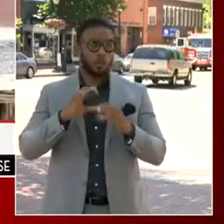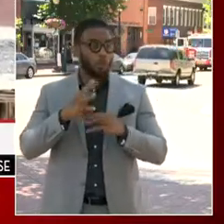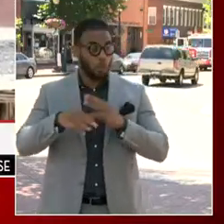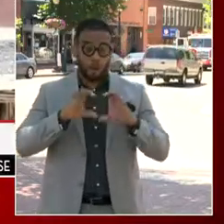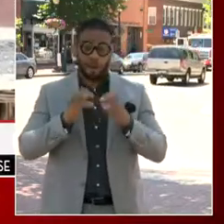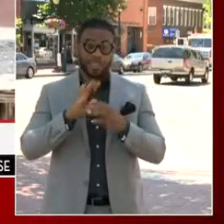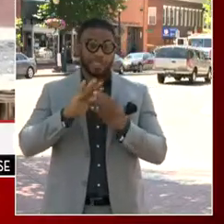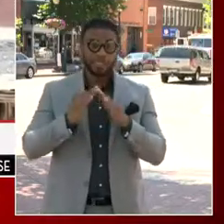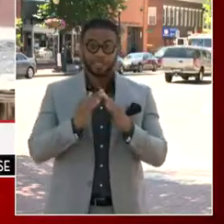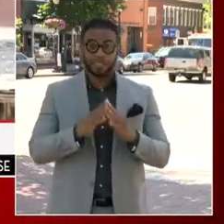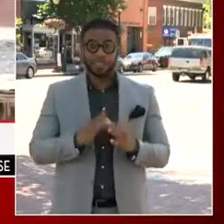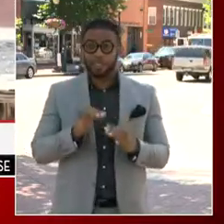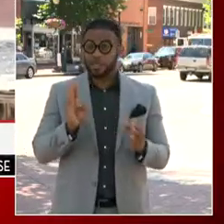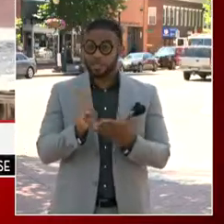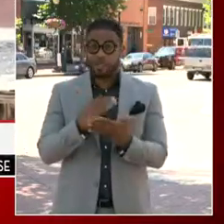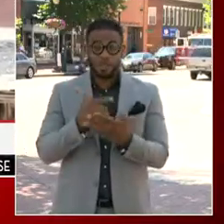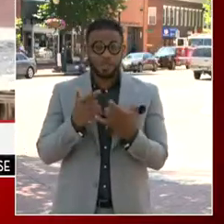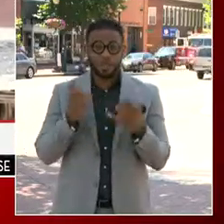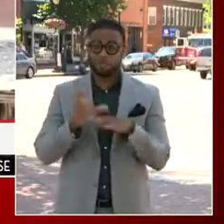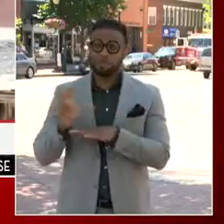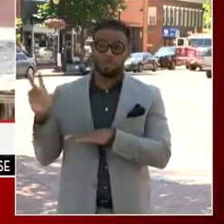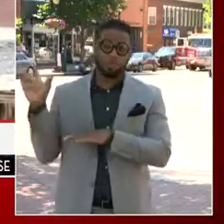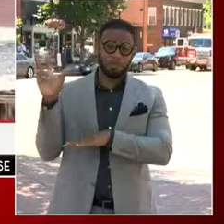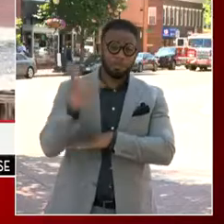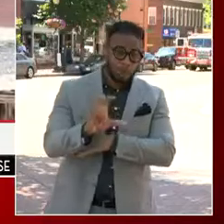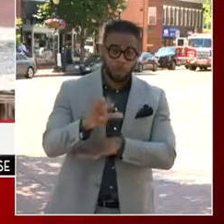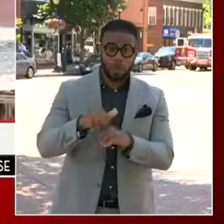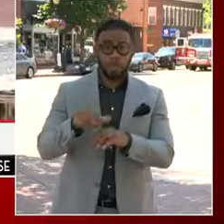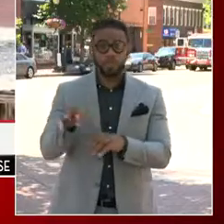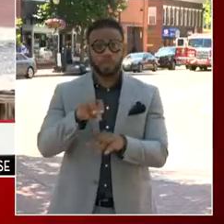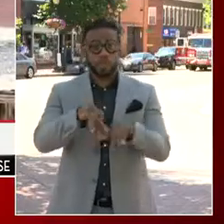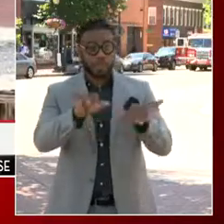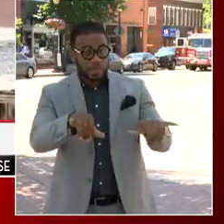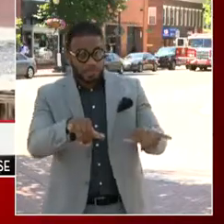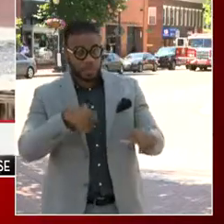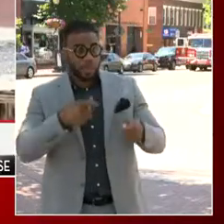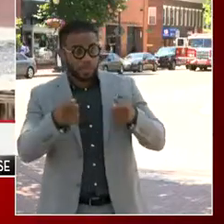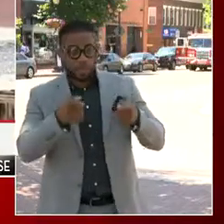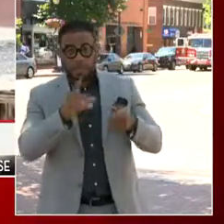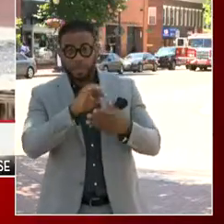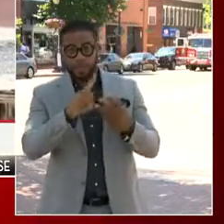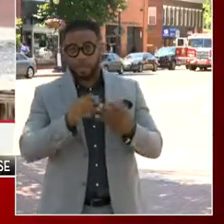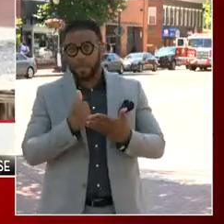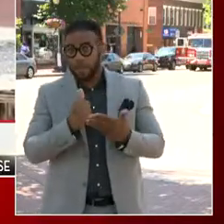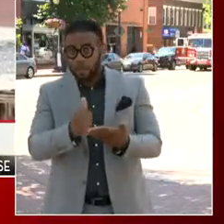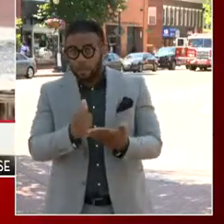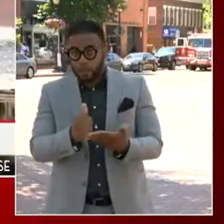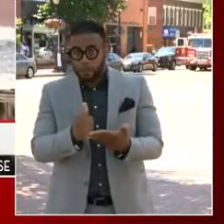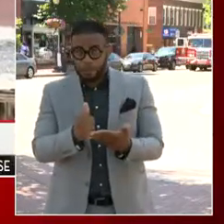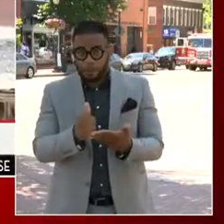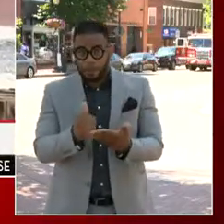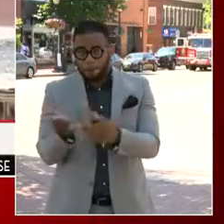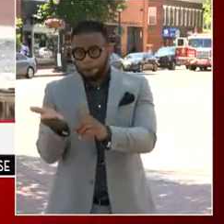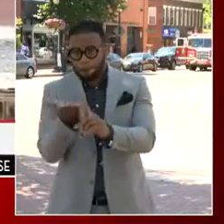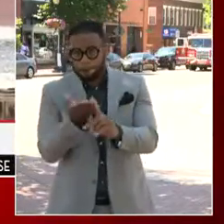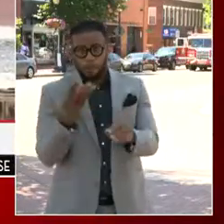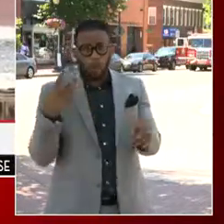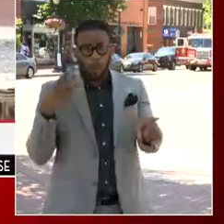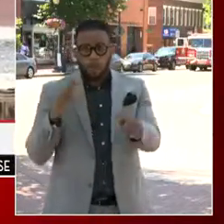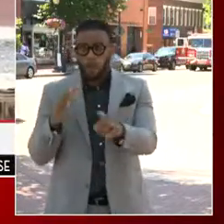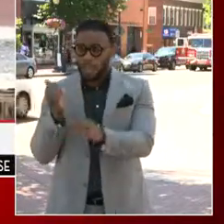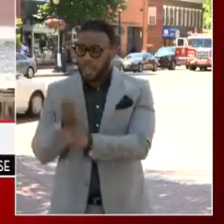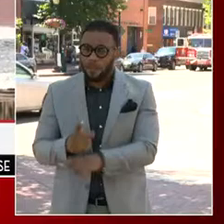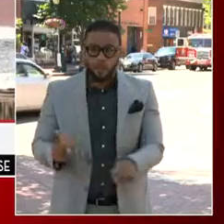city. This budget makes huge investments in the transit systems we manage at DDOT that help to get Washingtonians